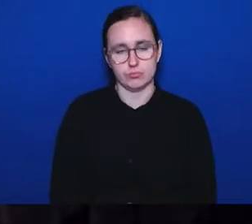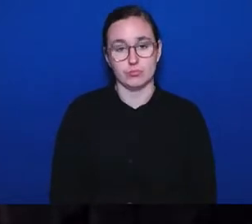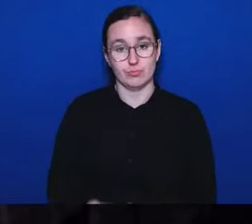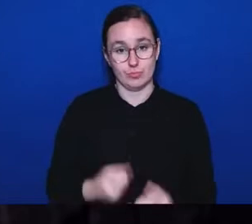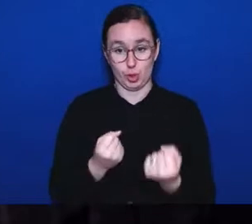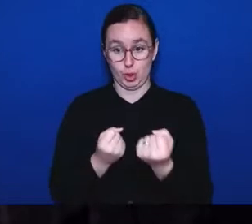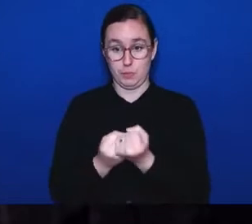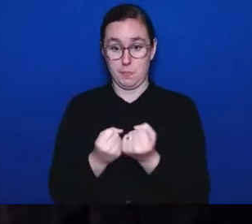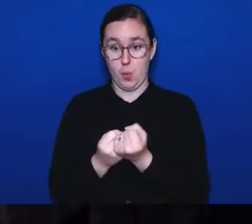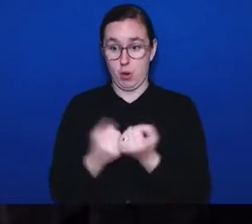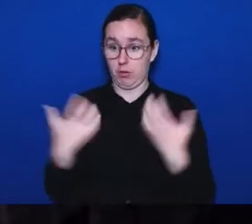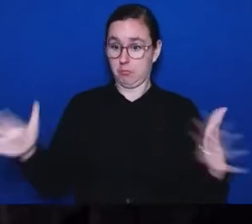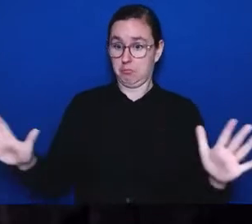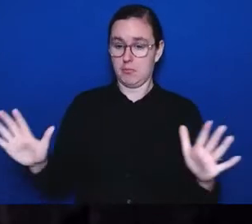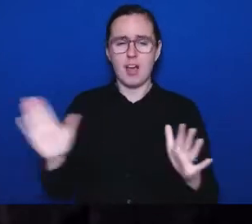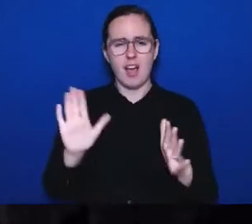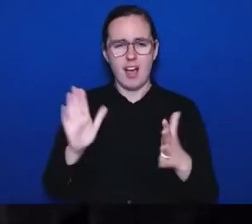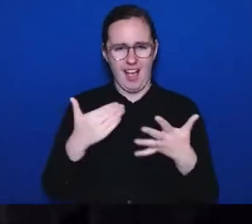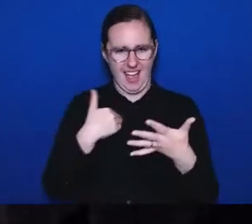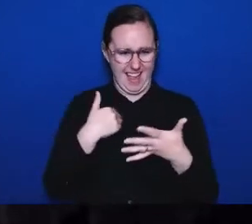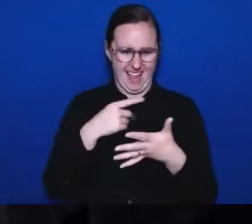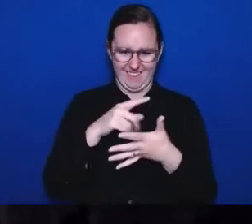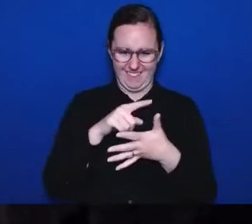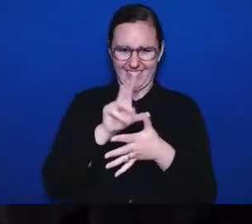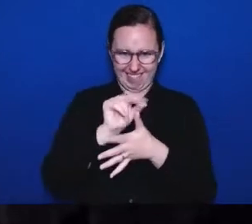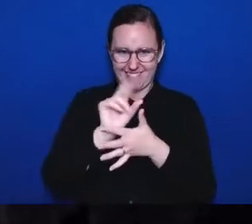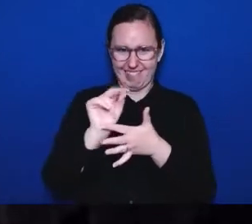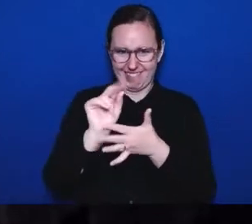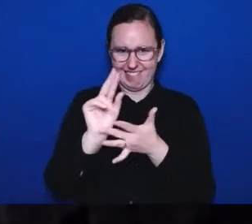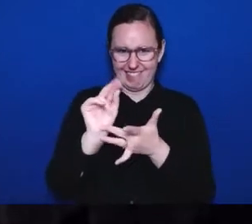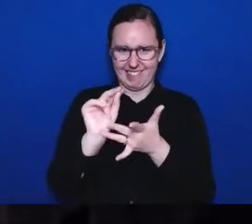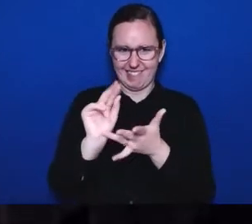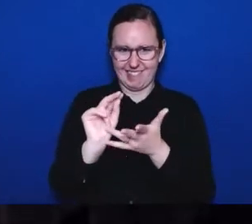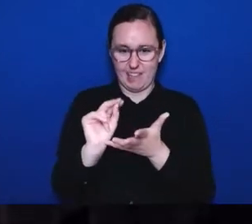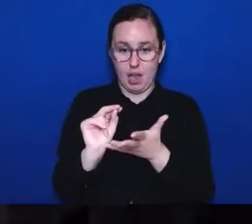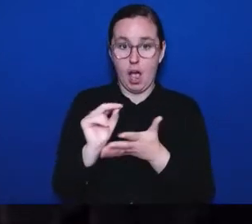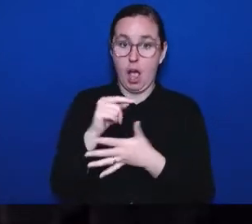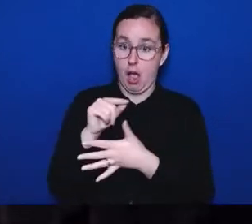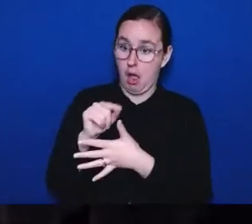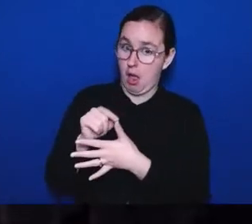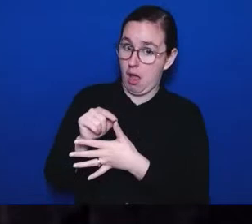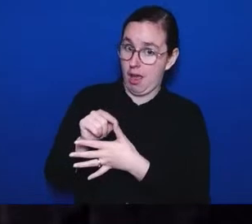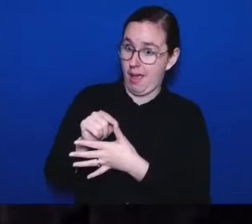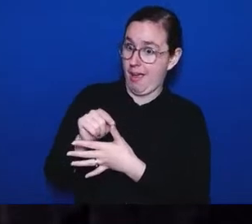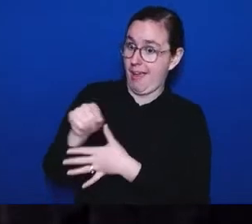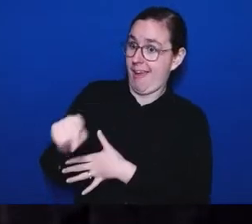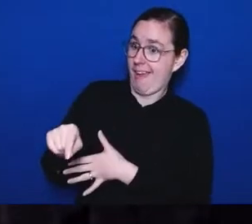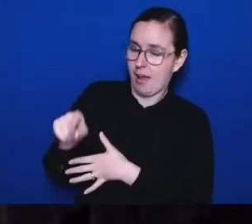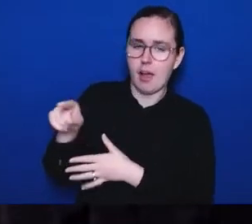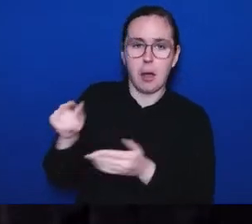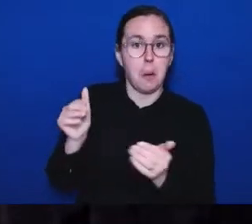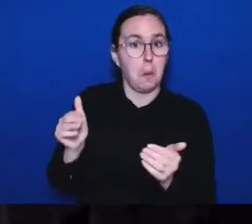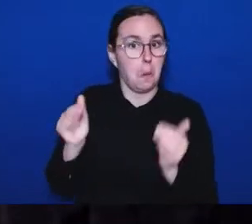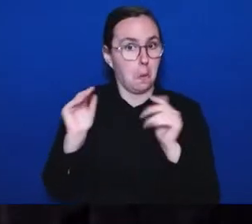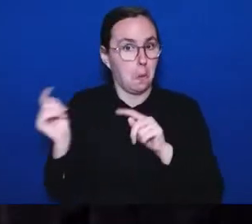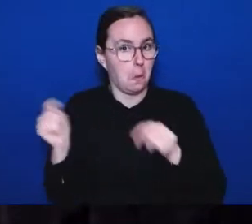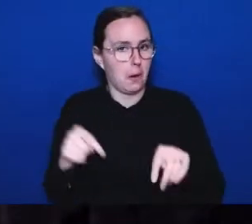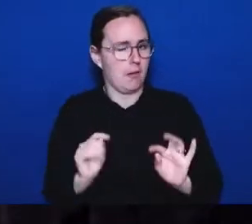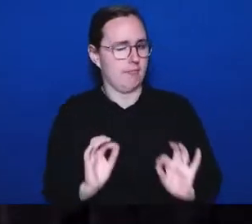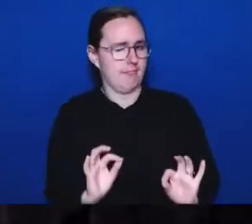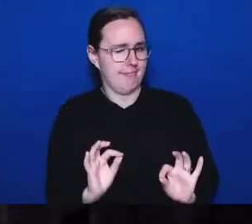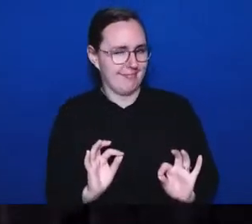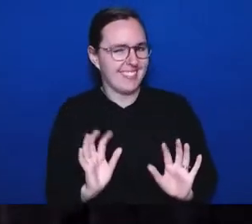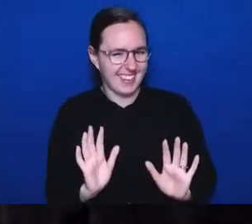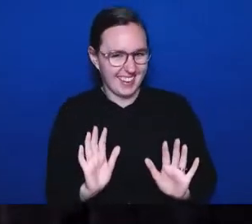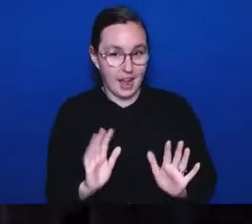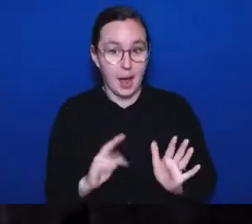improves and incentivizes family practice and improves things for patients as well by building out team-based care for them.